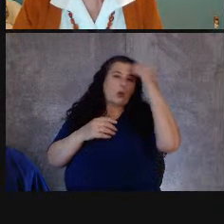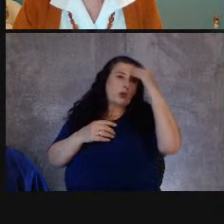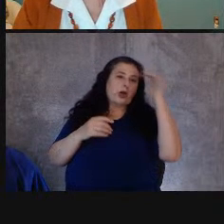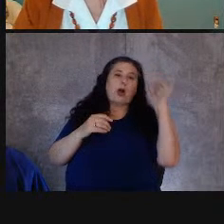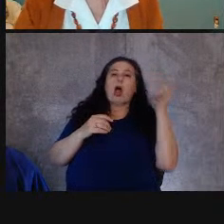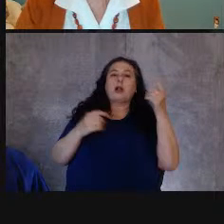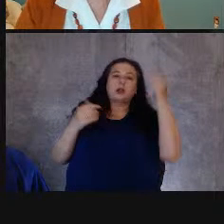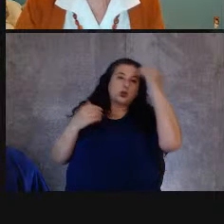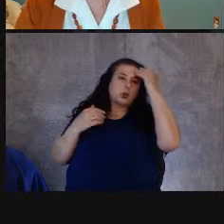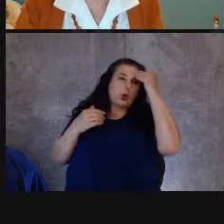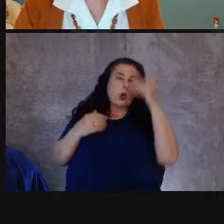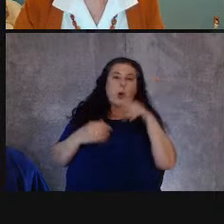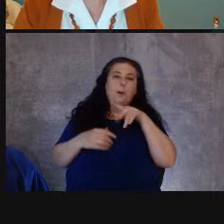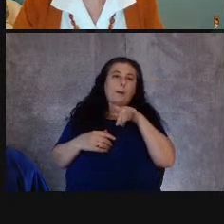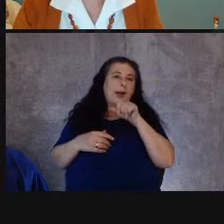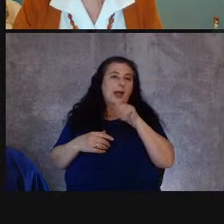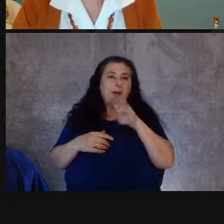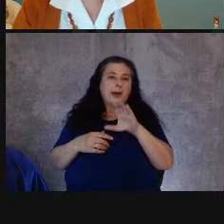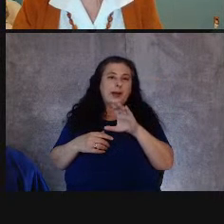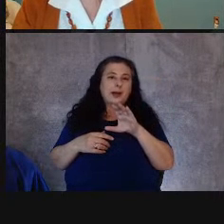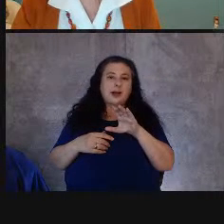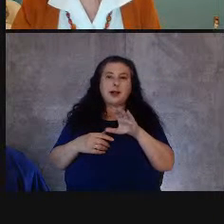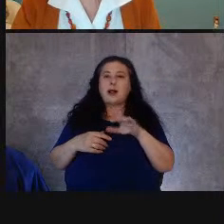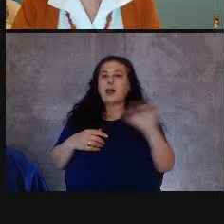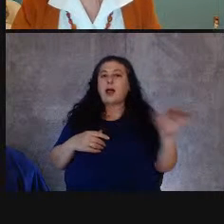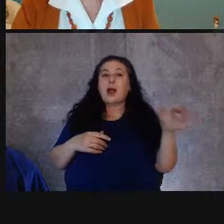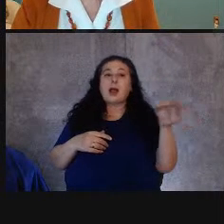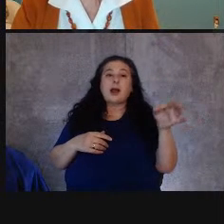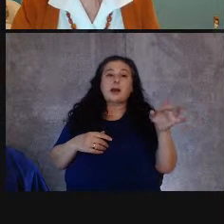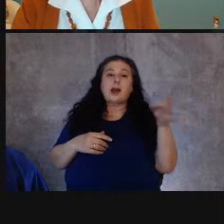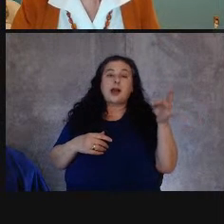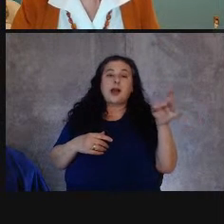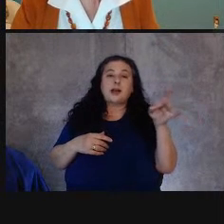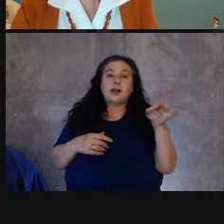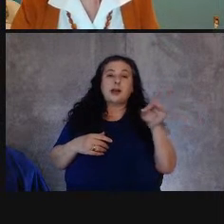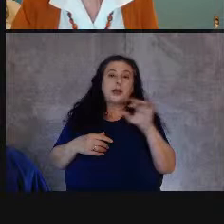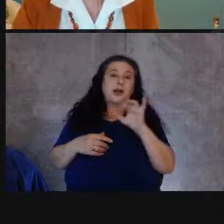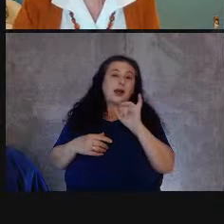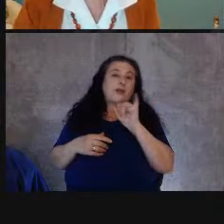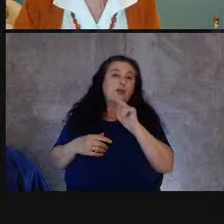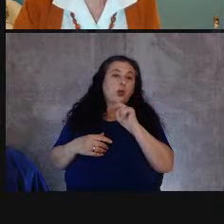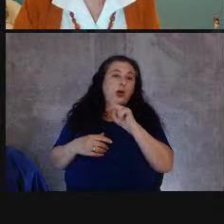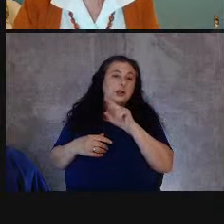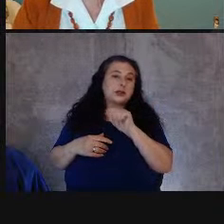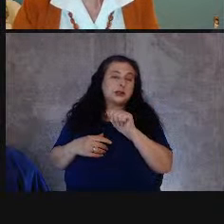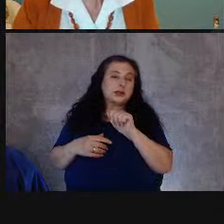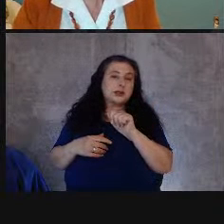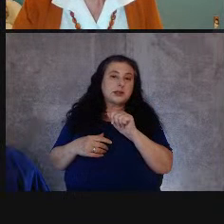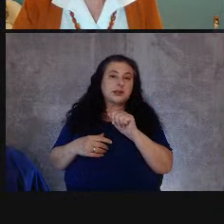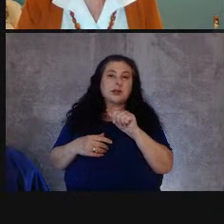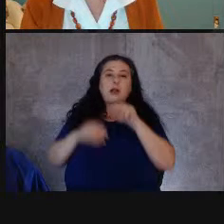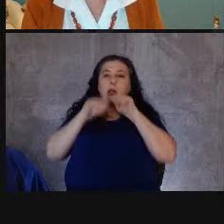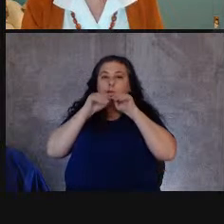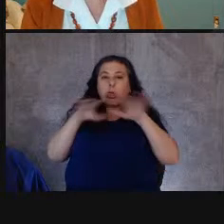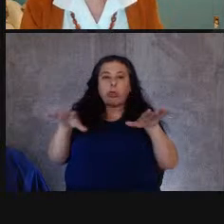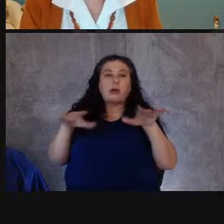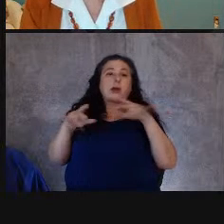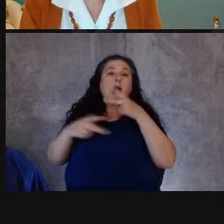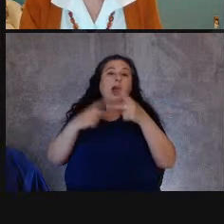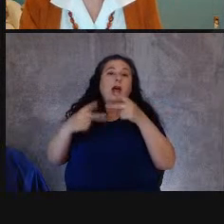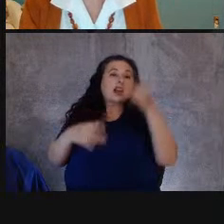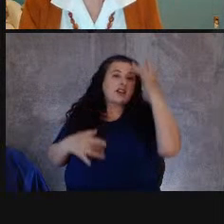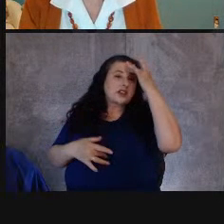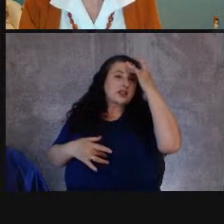pandemic, like the 1918 influenza pandemic, which simply means that it's a contagious disease that